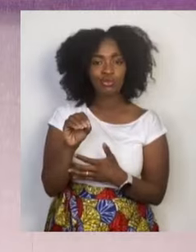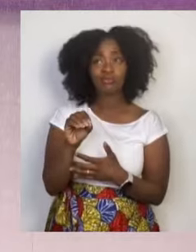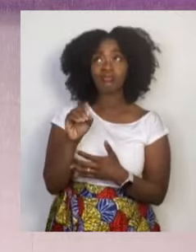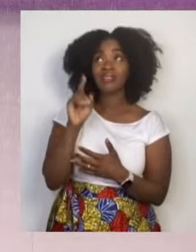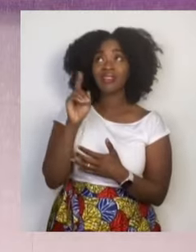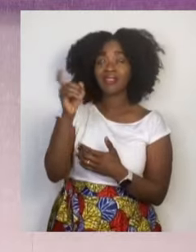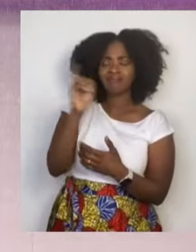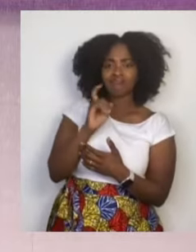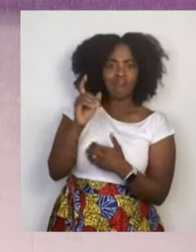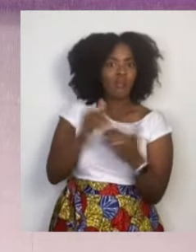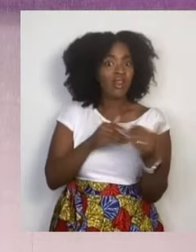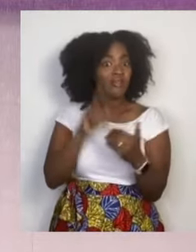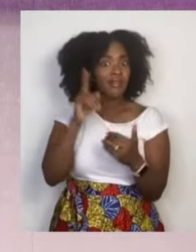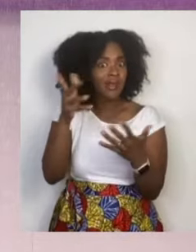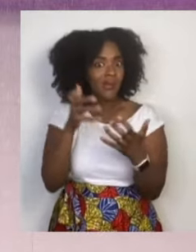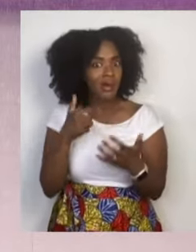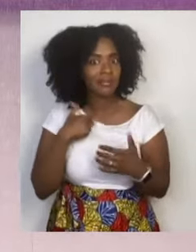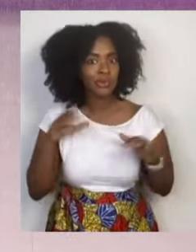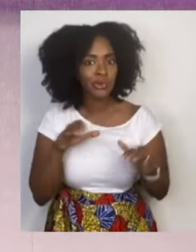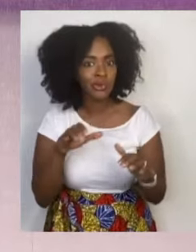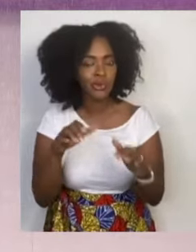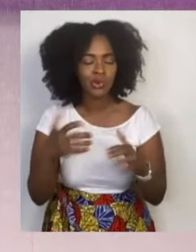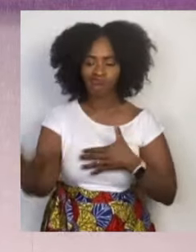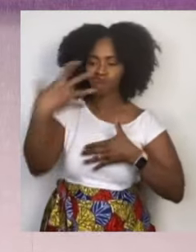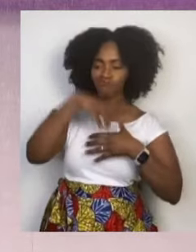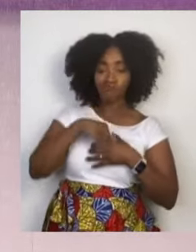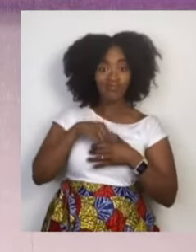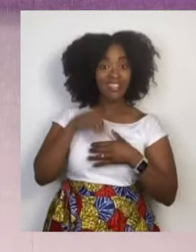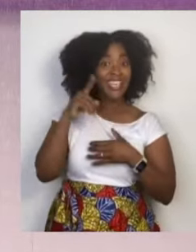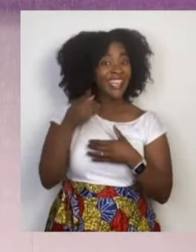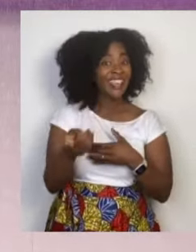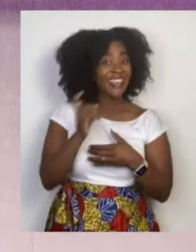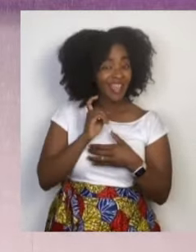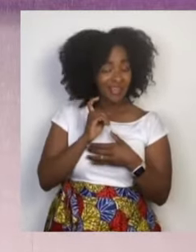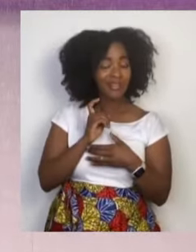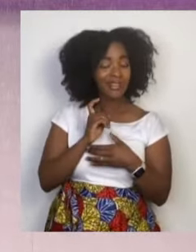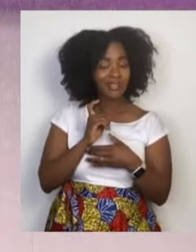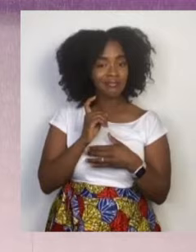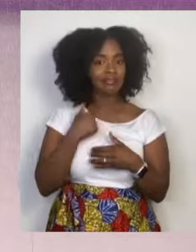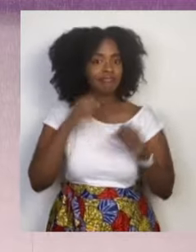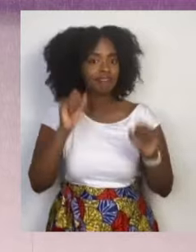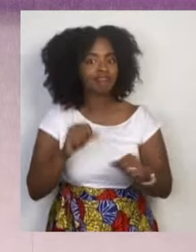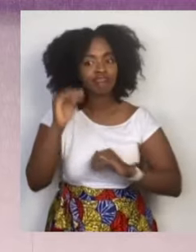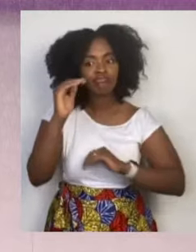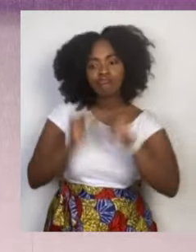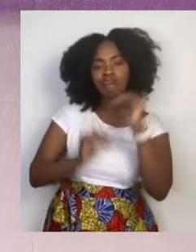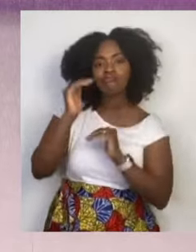want to build what he needs in the earth.